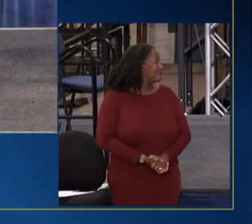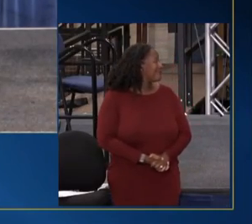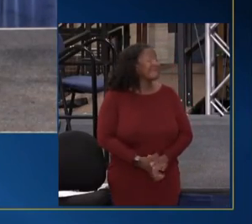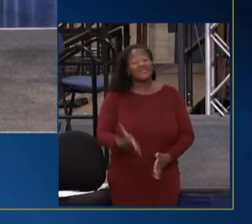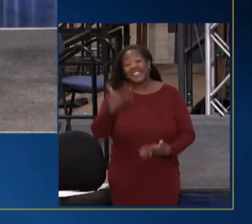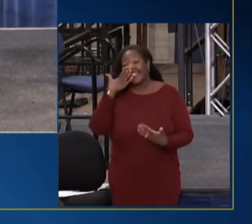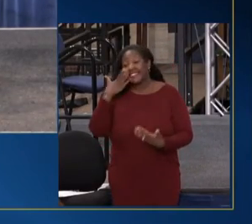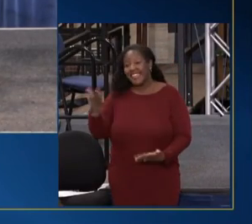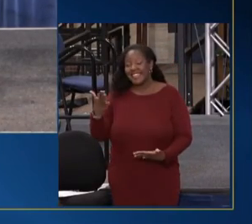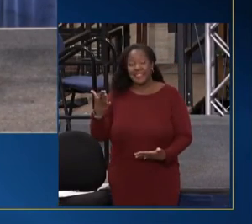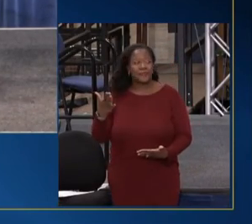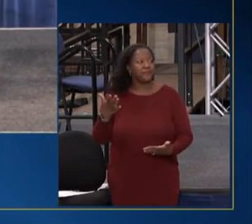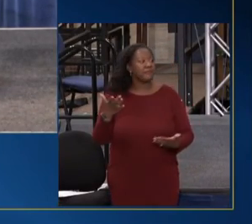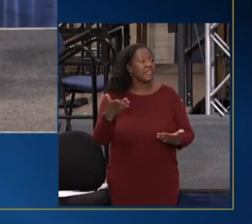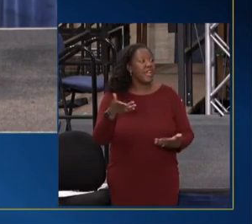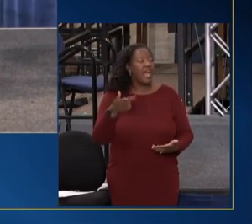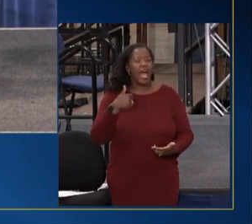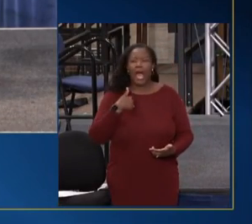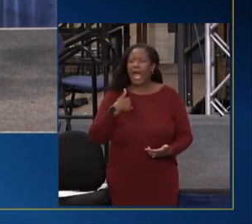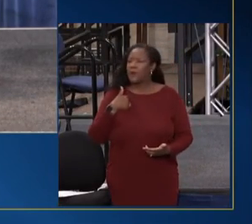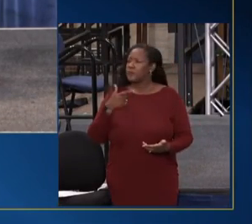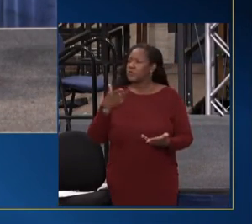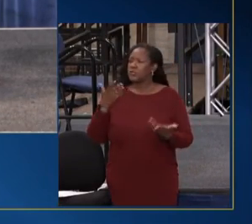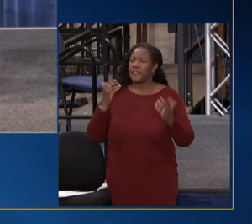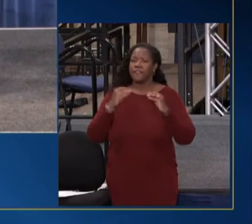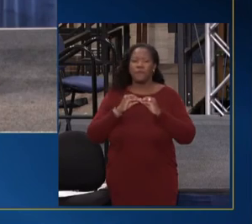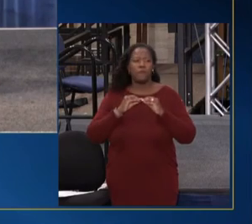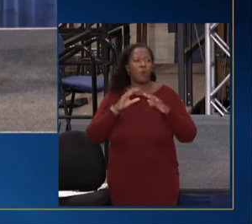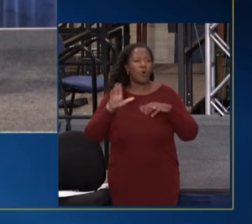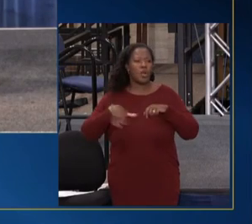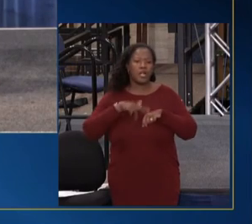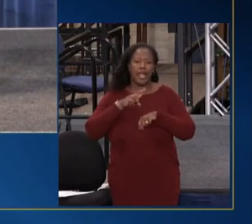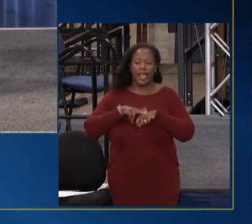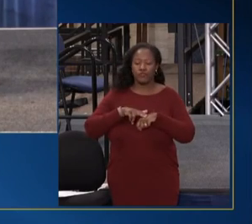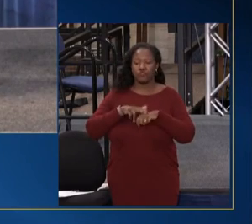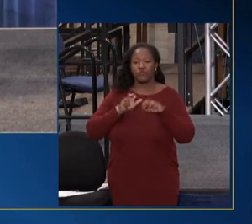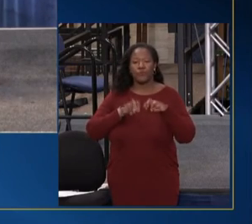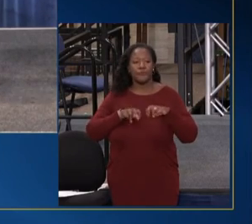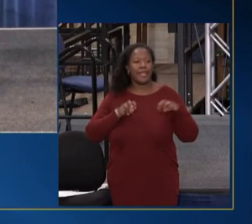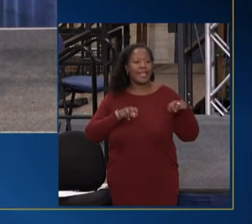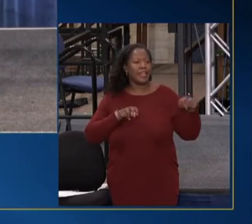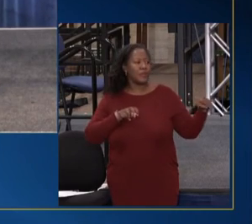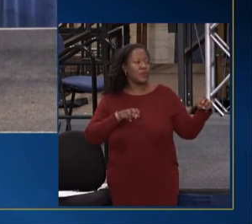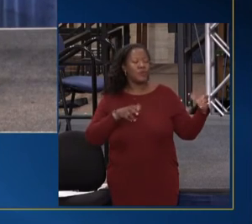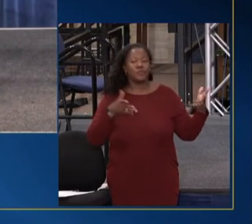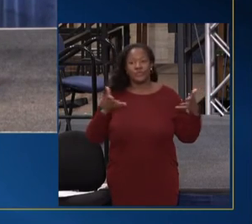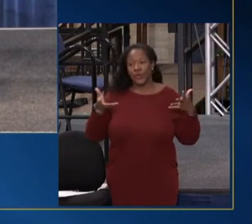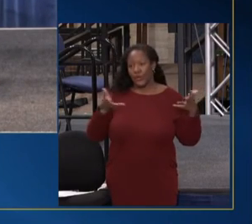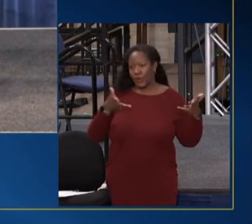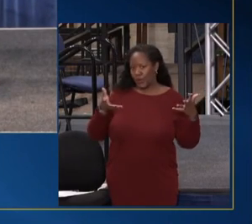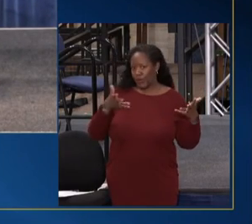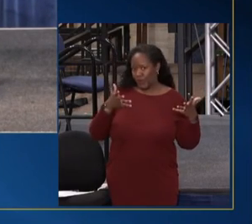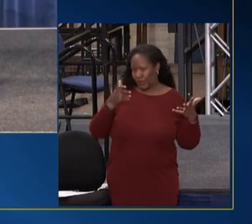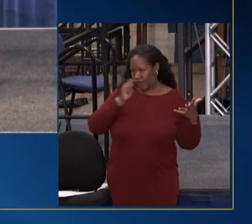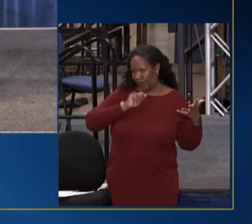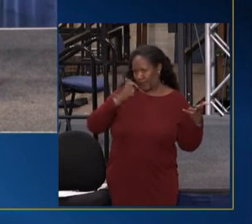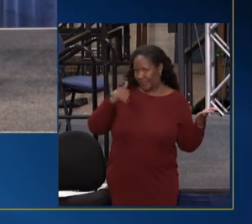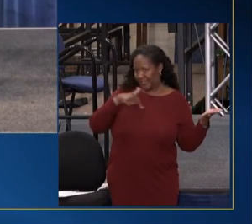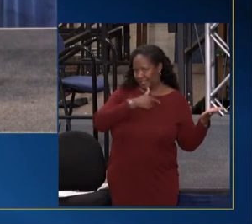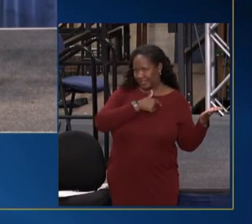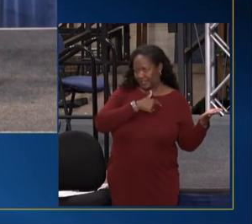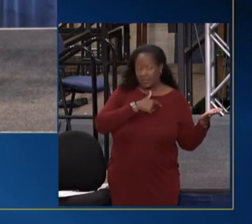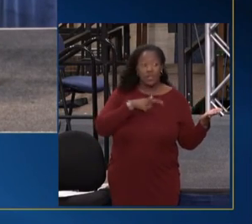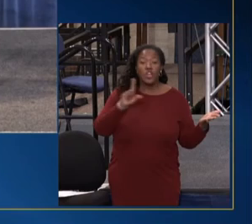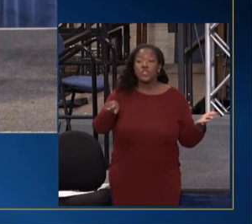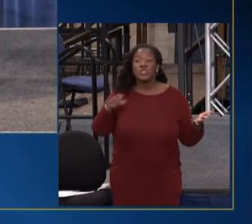Thank you. So I was told to have a more organic panel, so work with us. You guys are supposed to laugh,